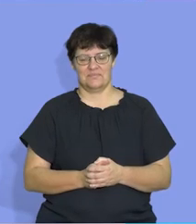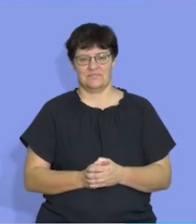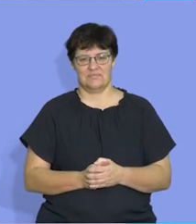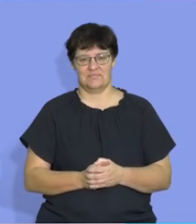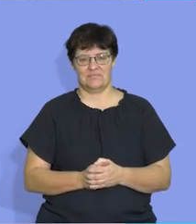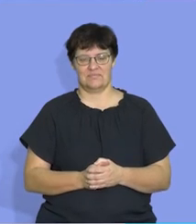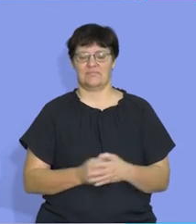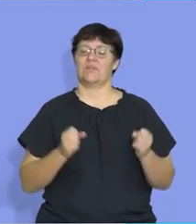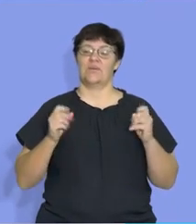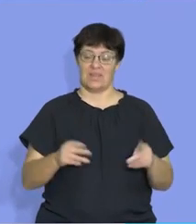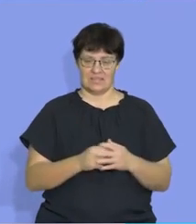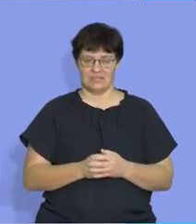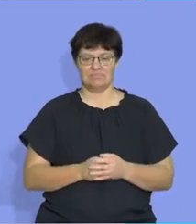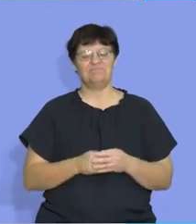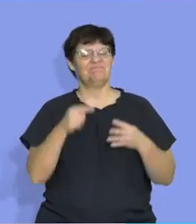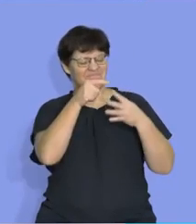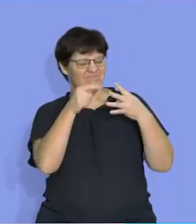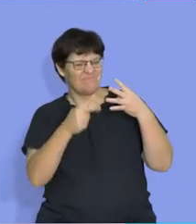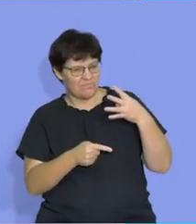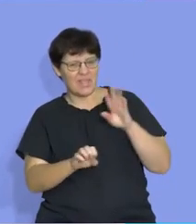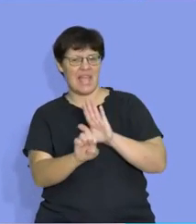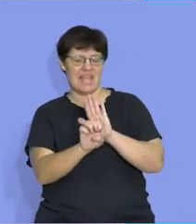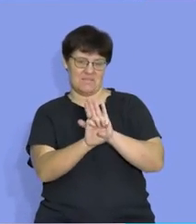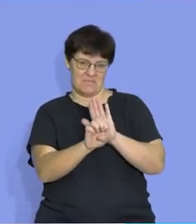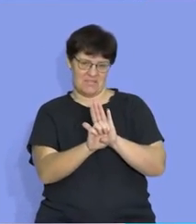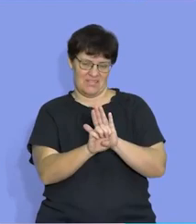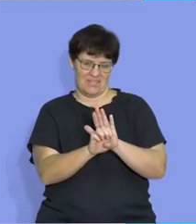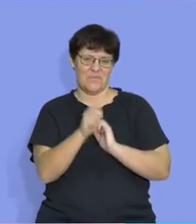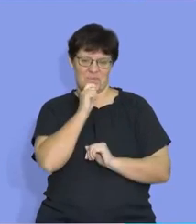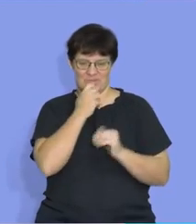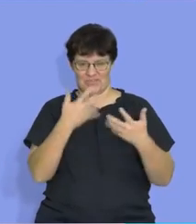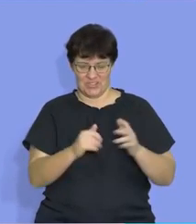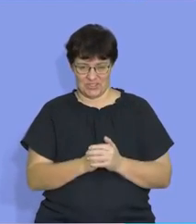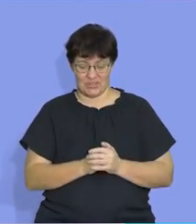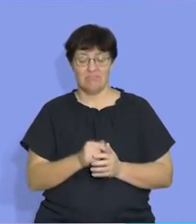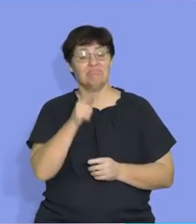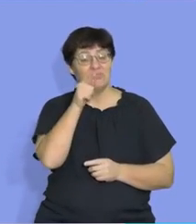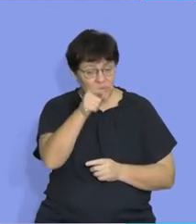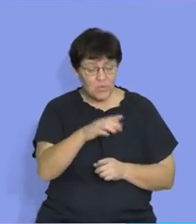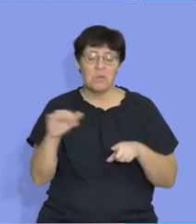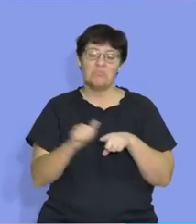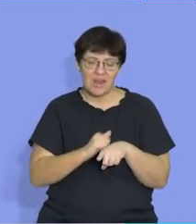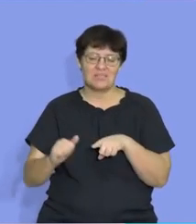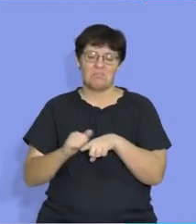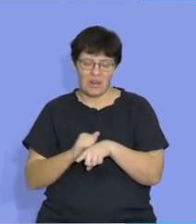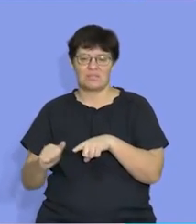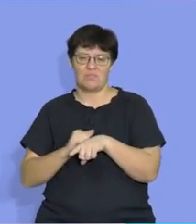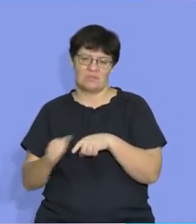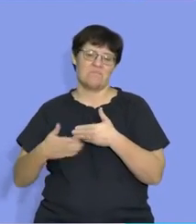All right, so these are some of the few examples that we have used. So it will be very important for you to try and revise so